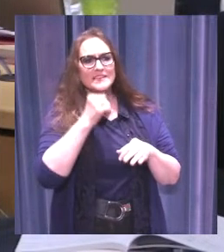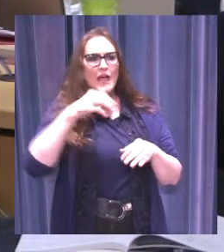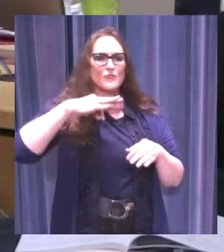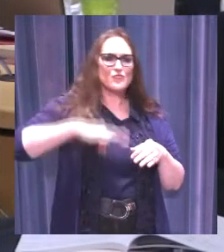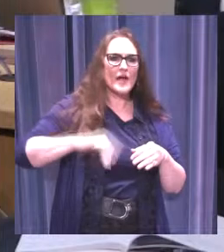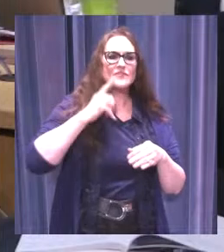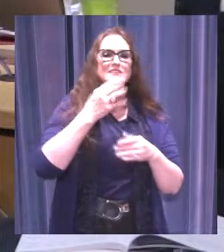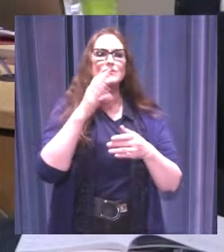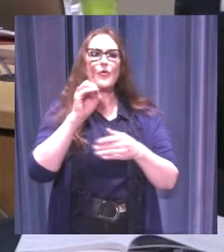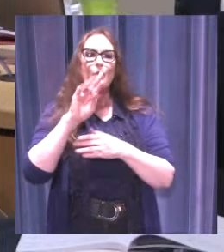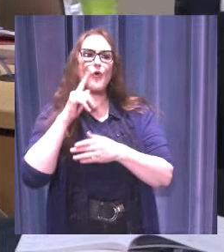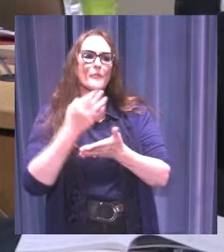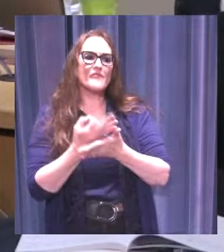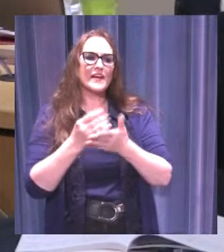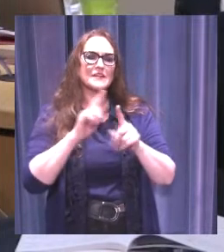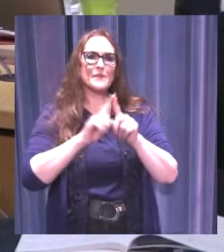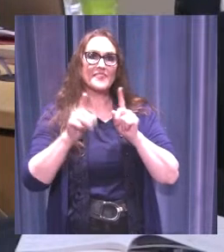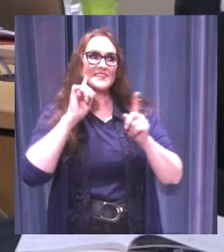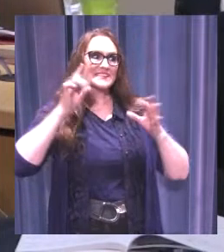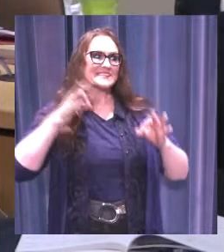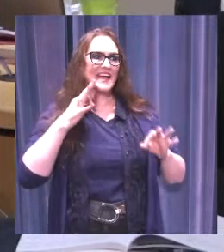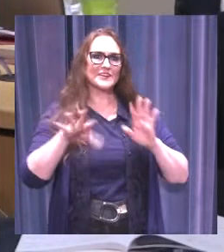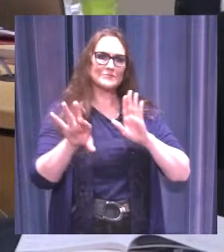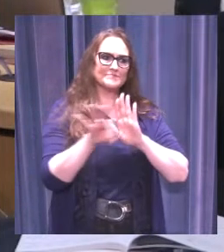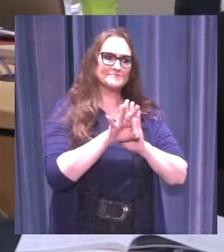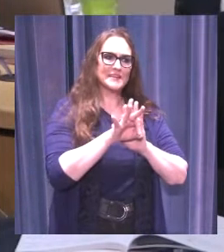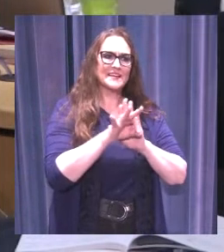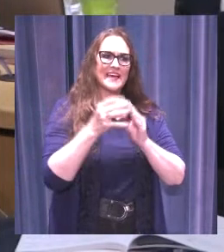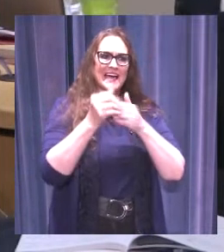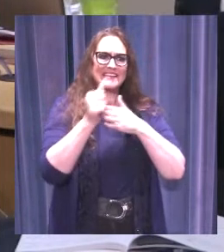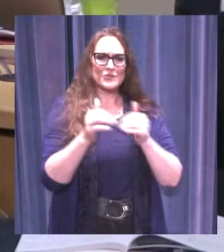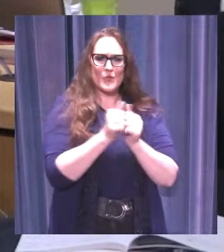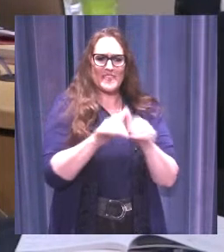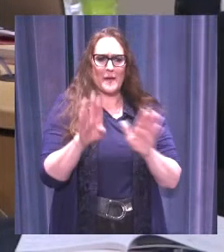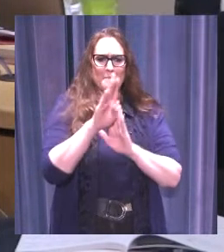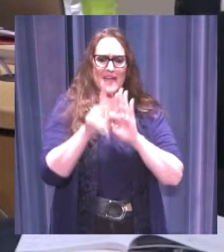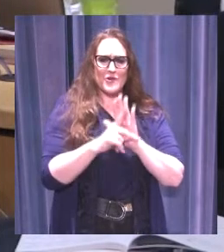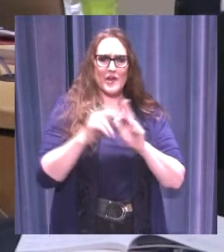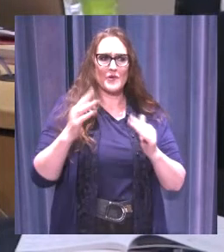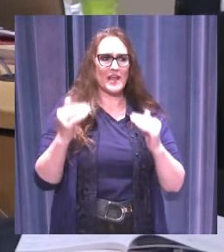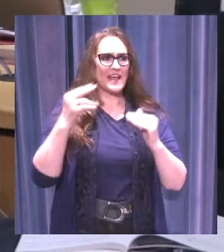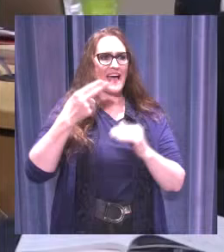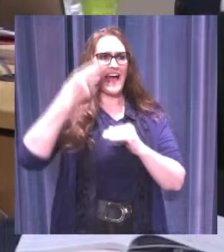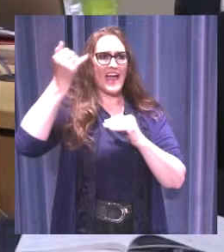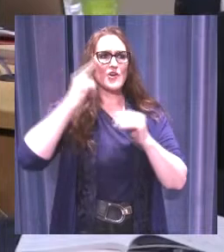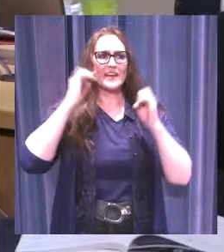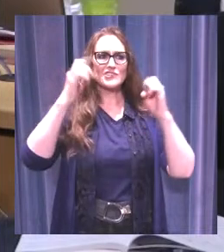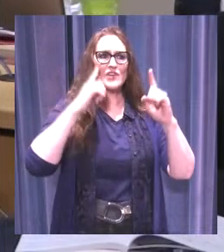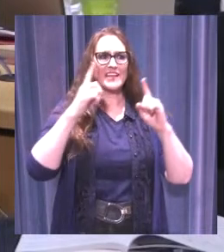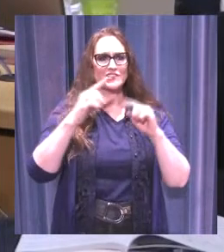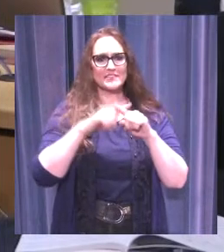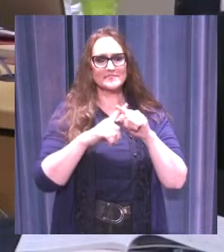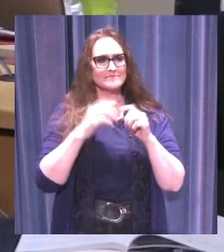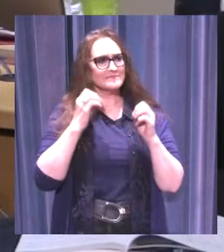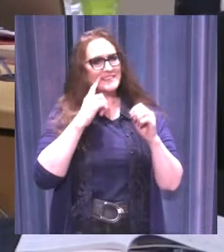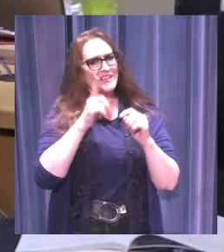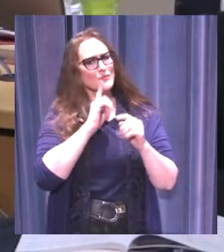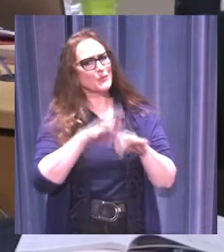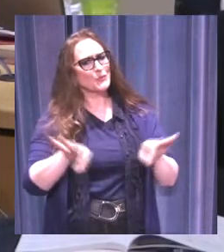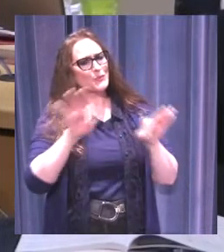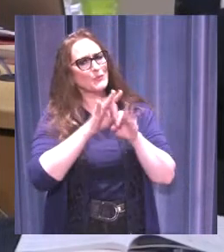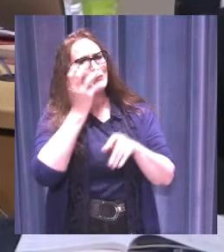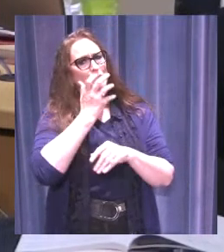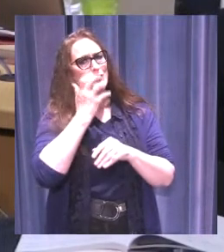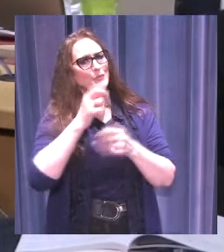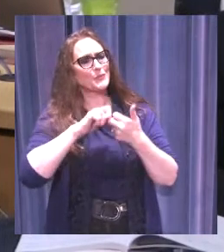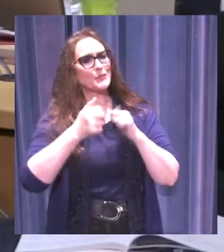the decision to appoint a leader without a background in higher education administration raises several critical issues. First and foremost,